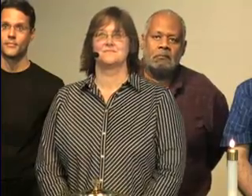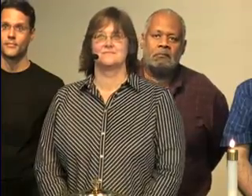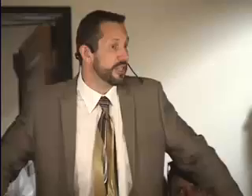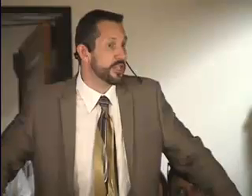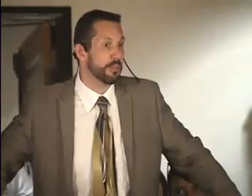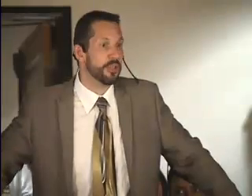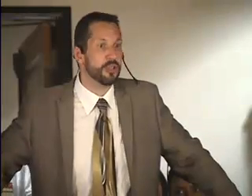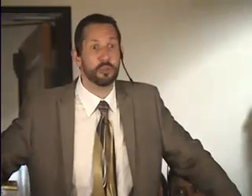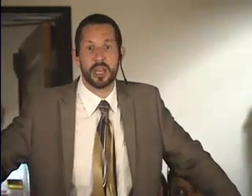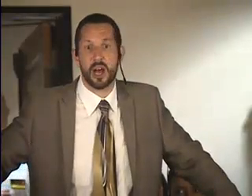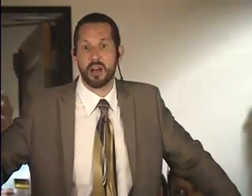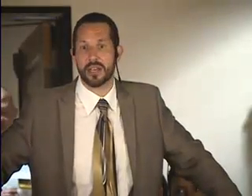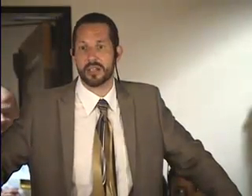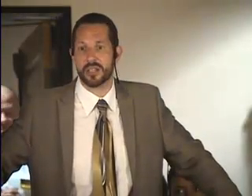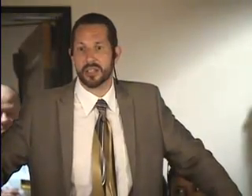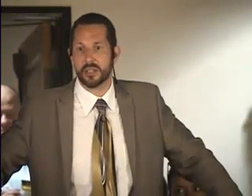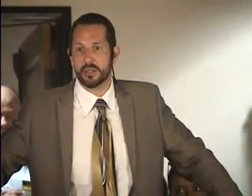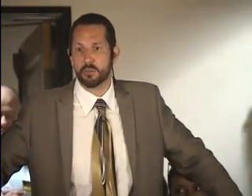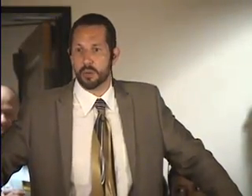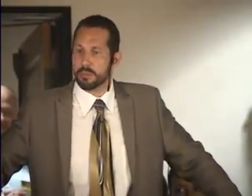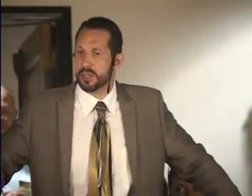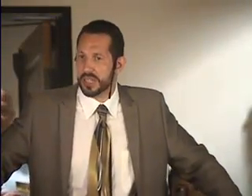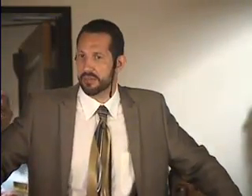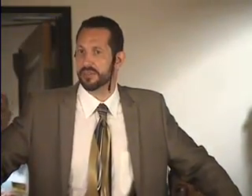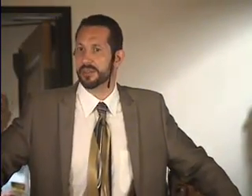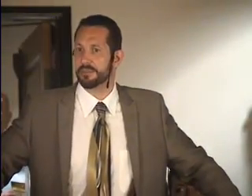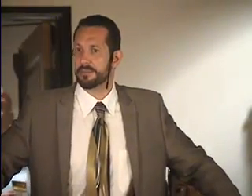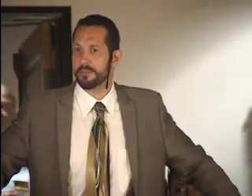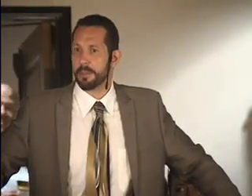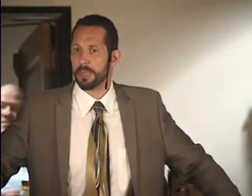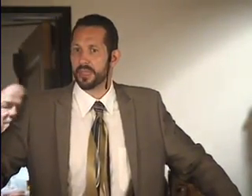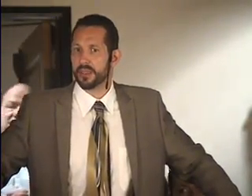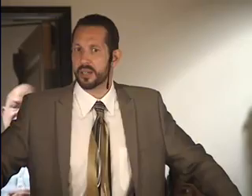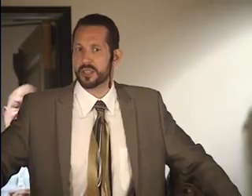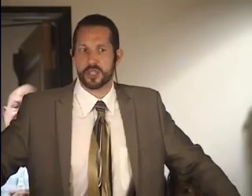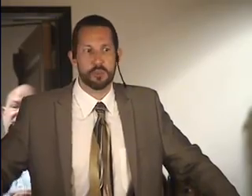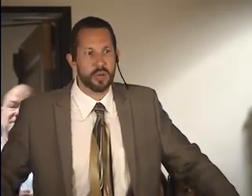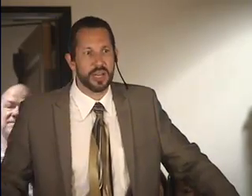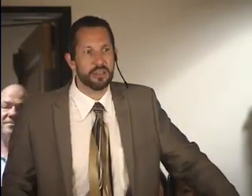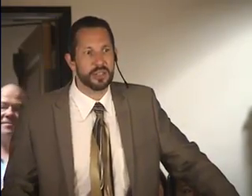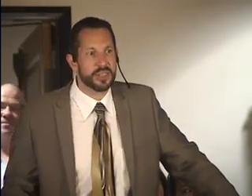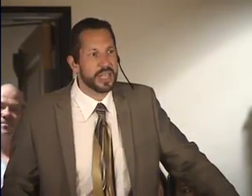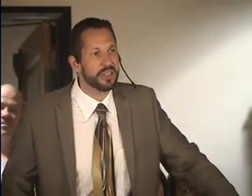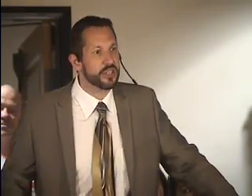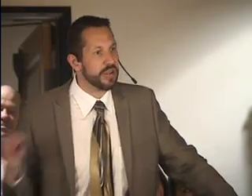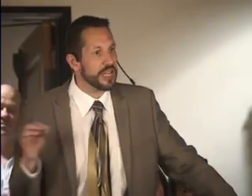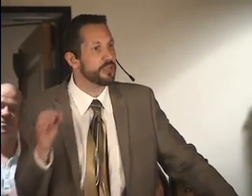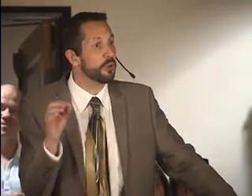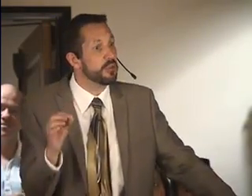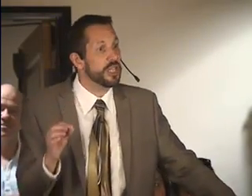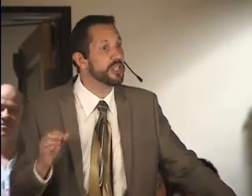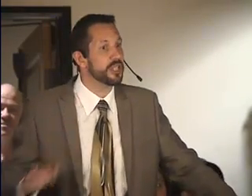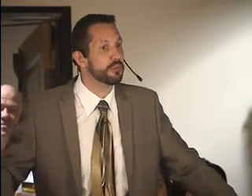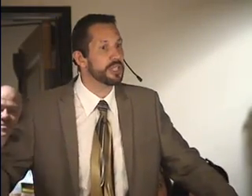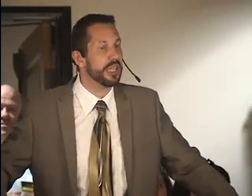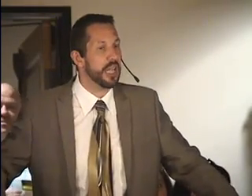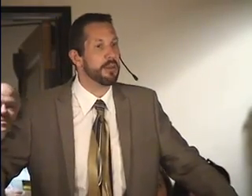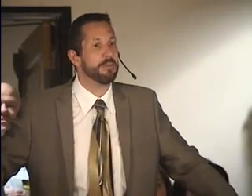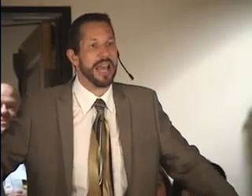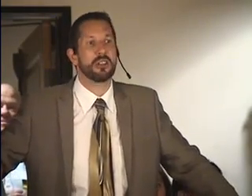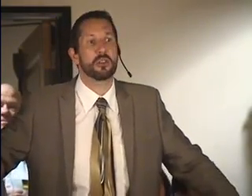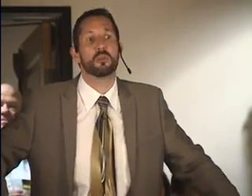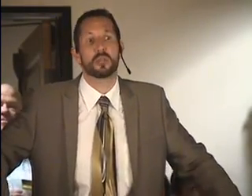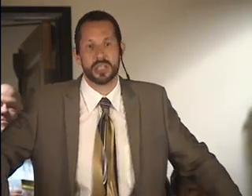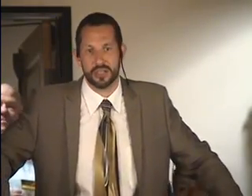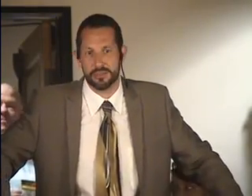other people to determine who we are and what we believe and this morning the thing that transformed Jesus was he